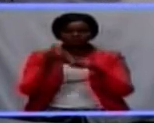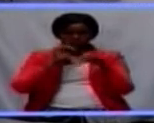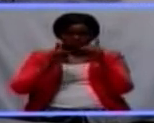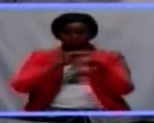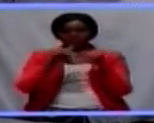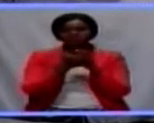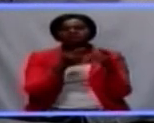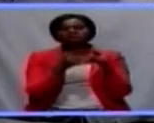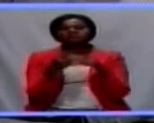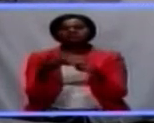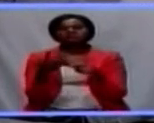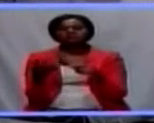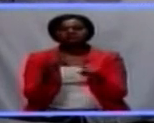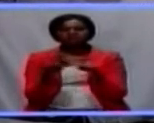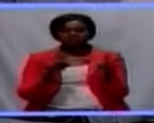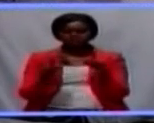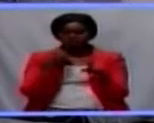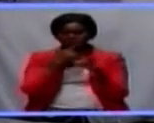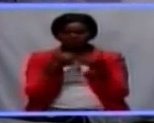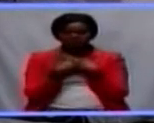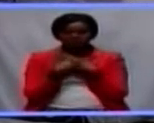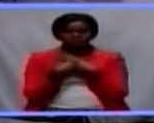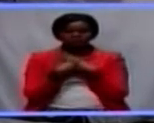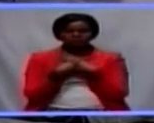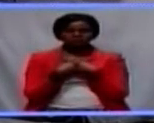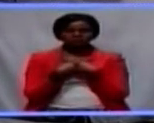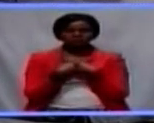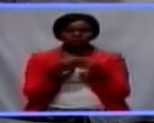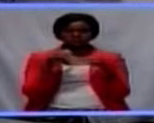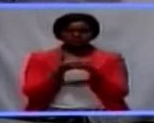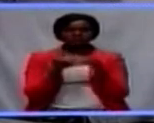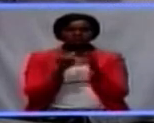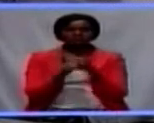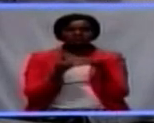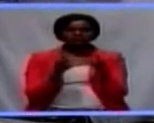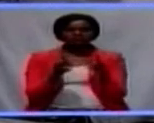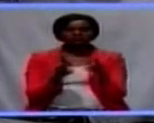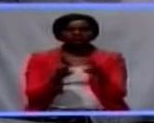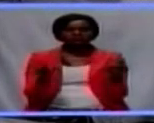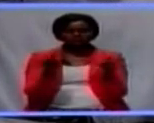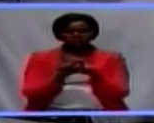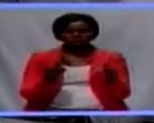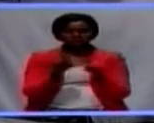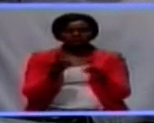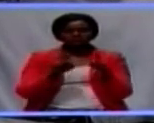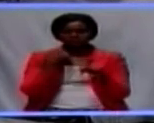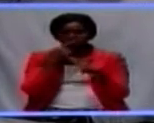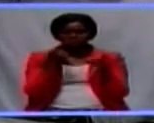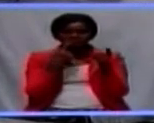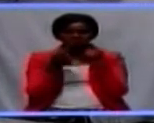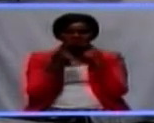liability. But the people that have really taken advantage of this amnesty are the SMEs. And they are the same people that we are talking about